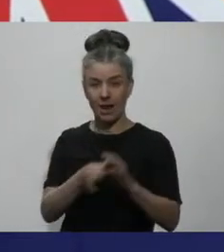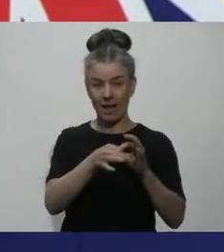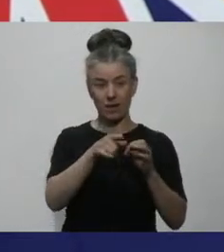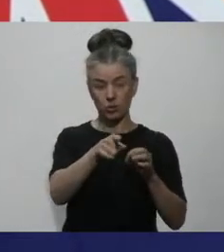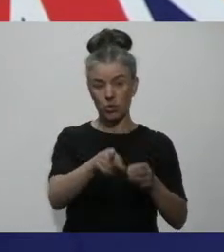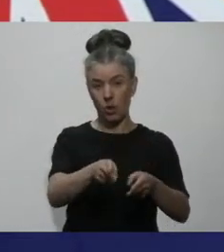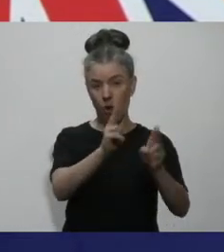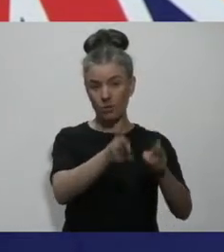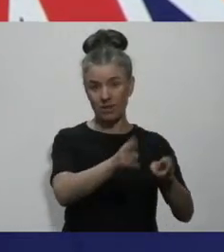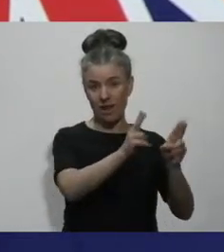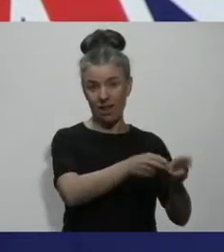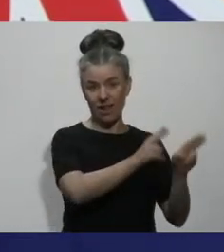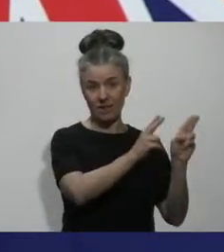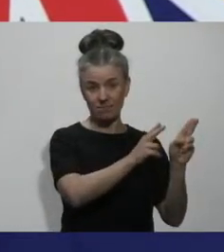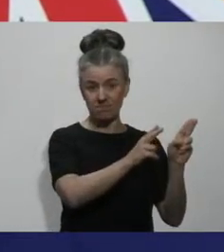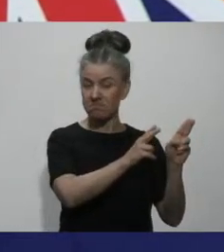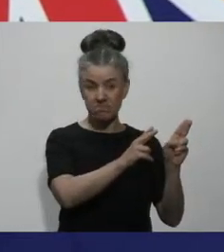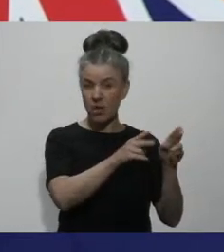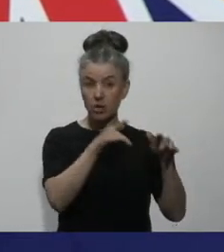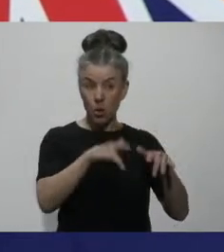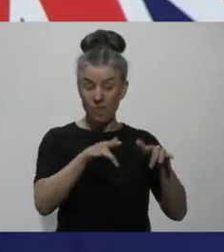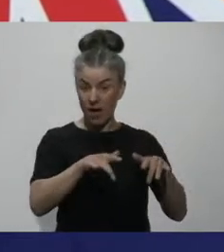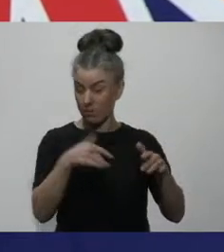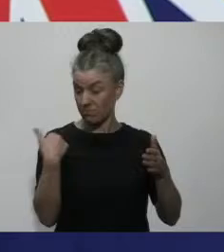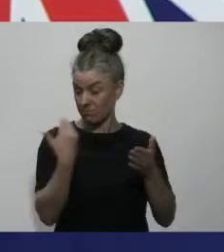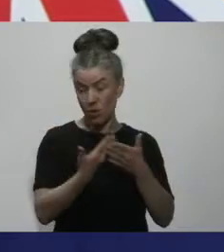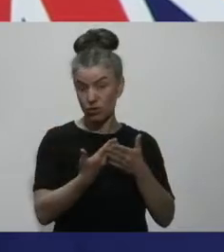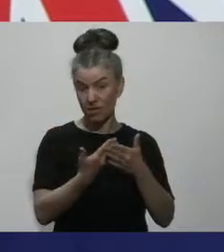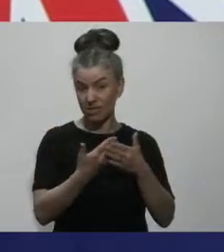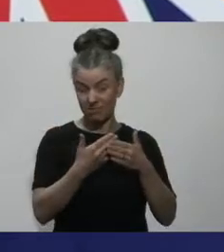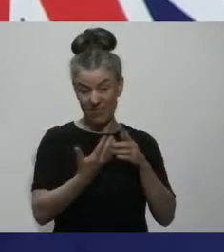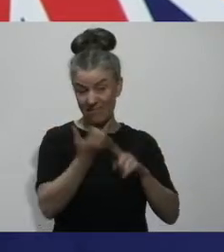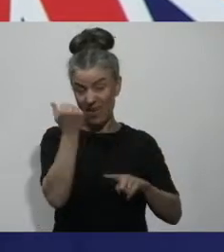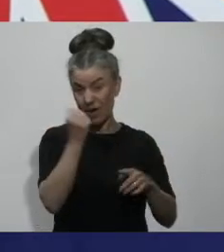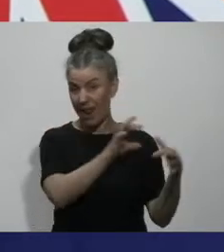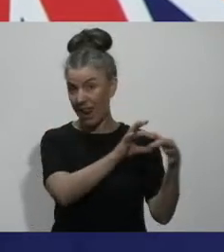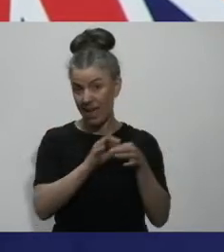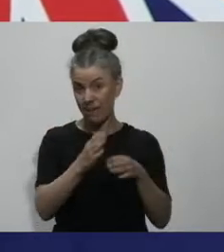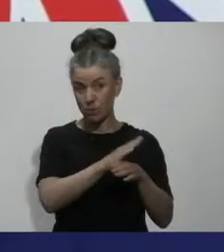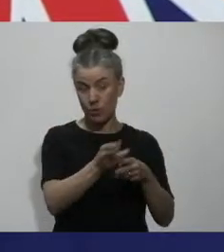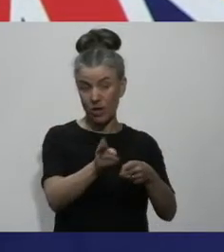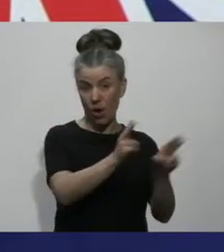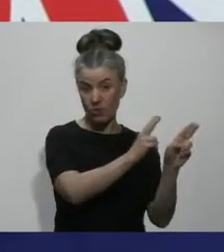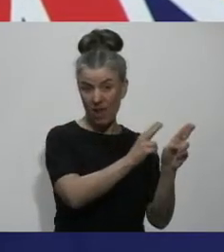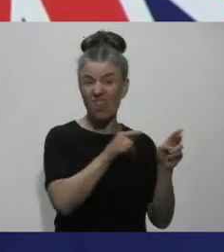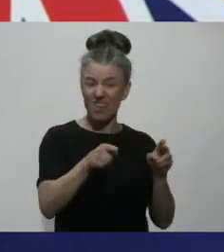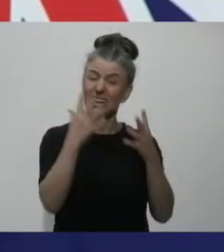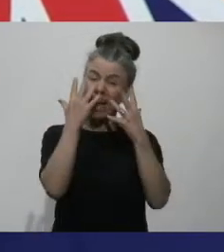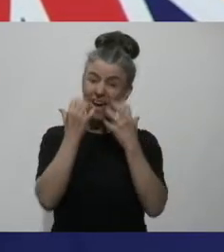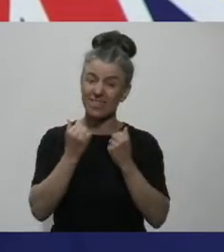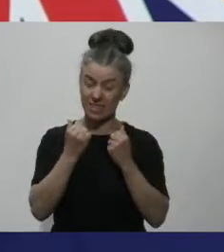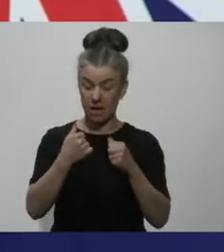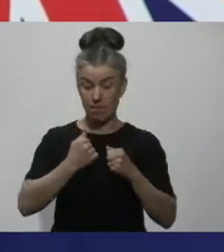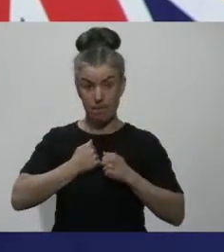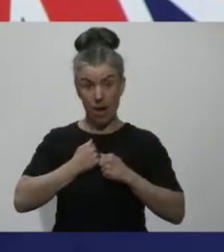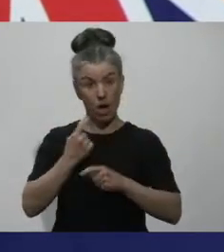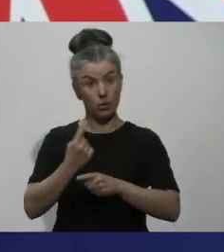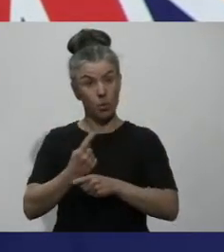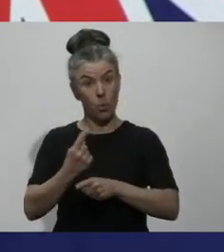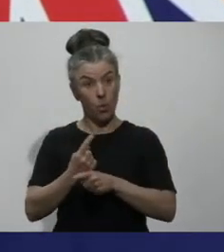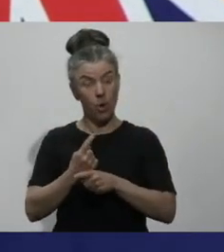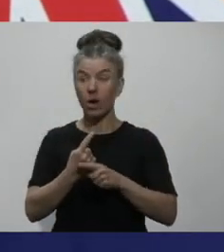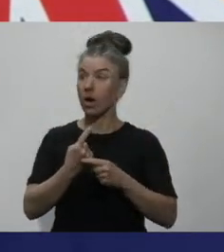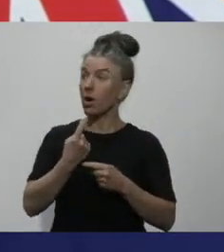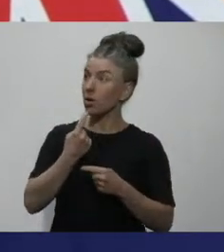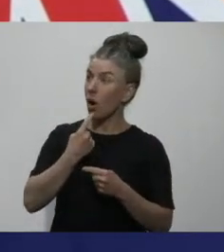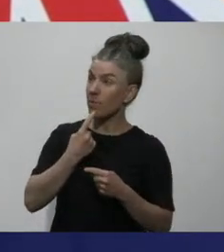isolation can currently be linked back to the cases we have. And so that's the evidence that we have, and so that is what I'll be basing all of our decisions